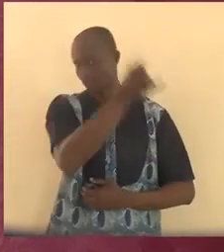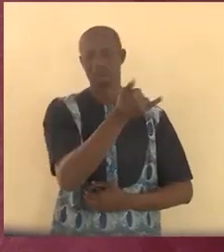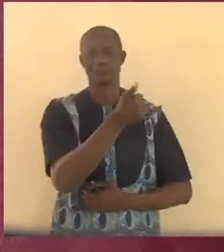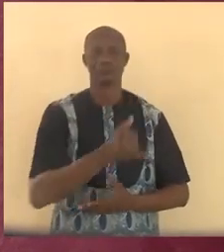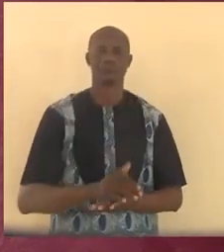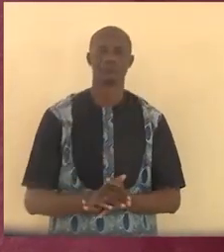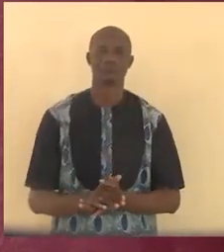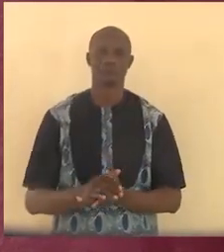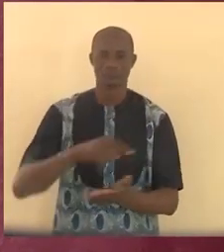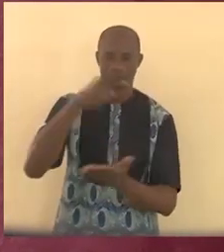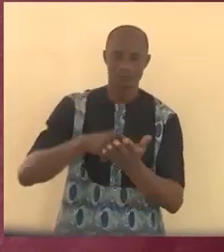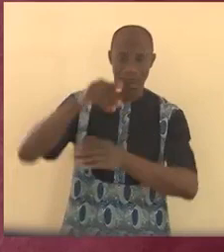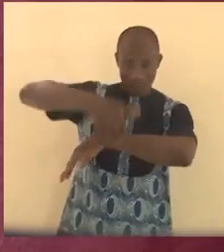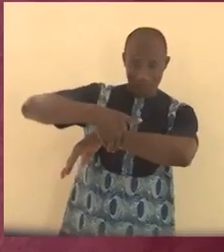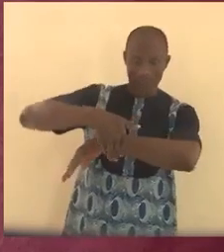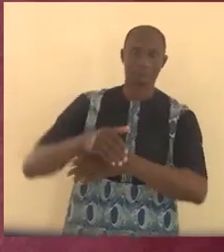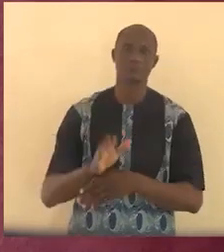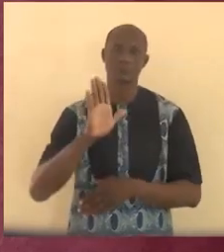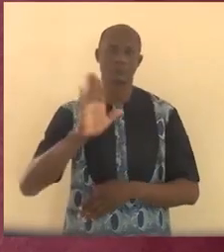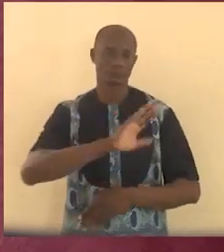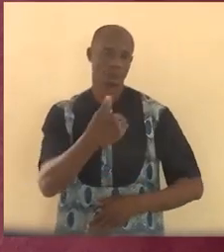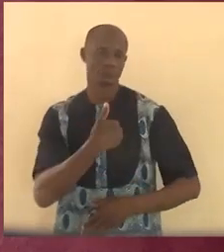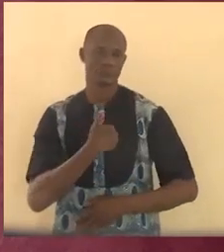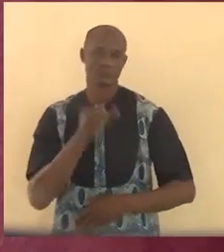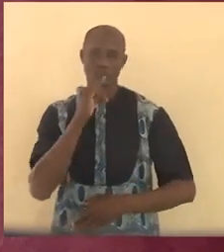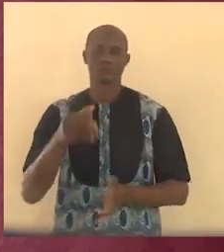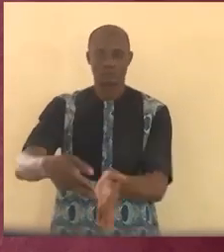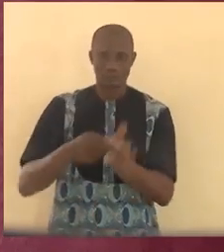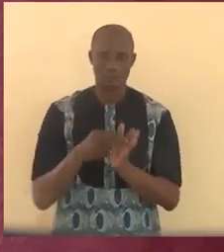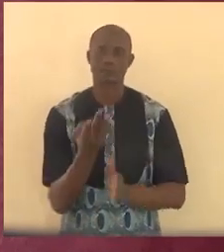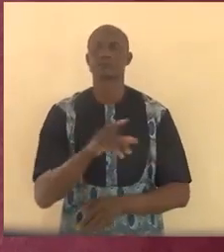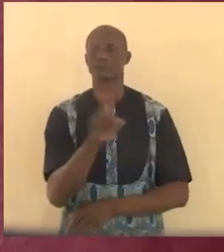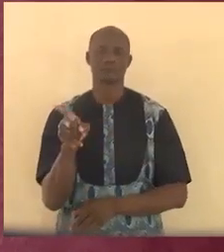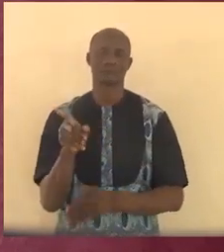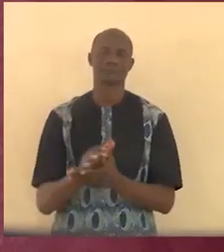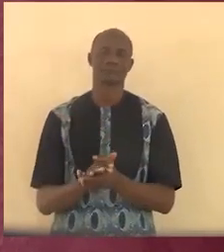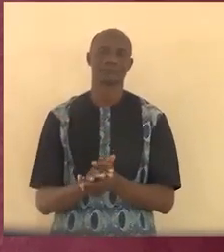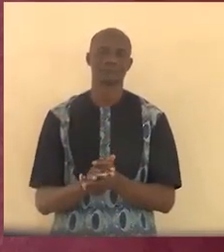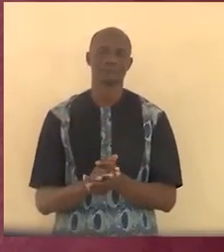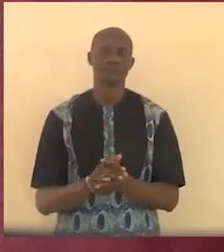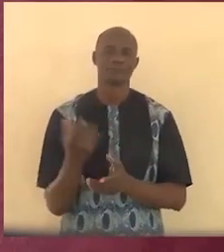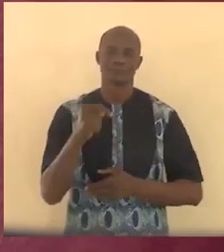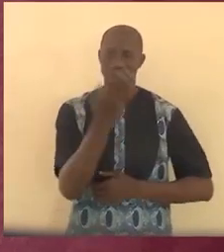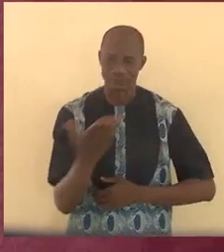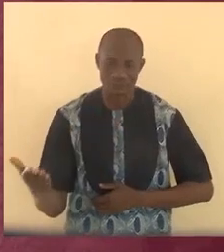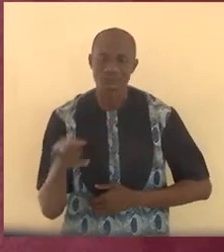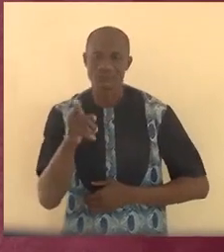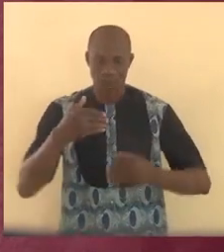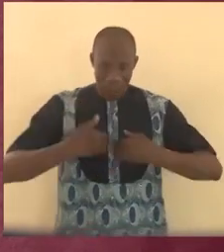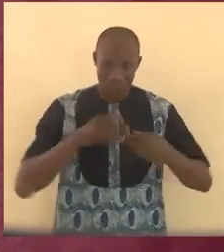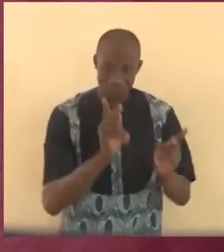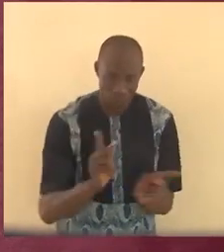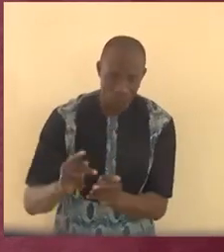'Fool, this night your soul is required of you. And the things you have